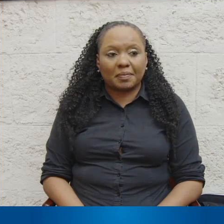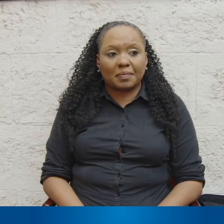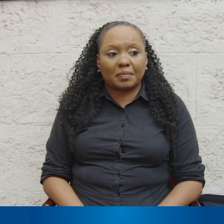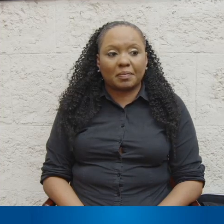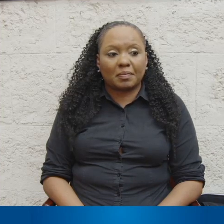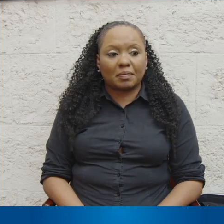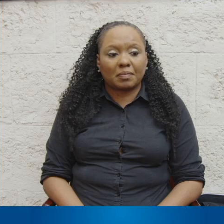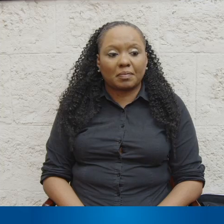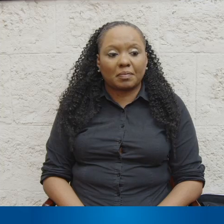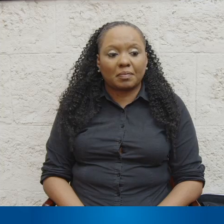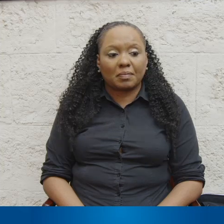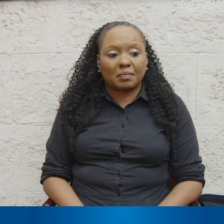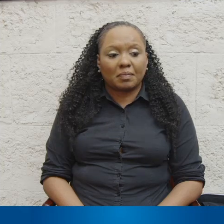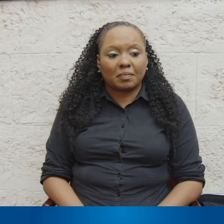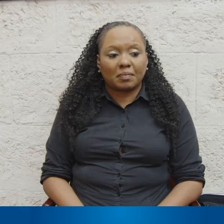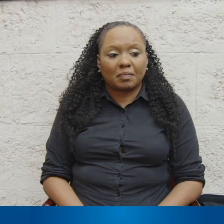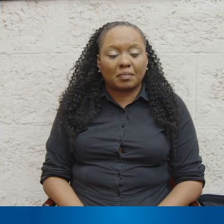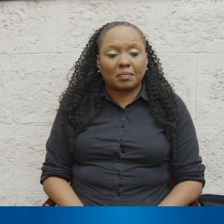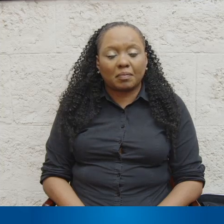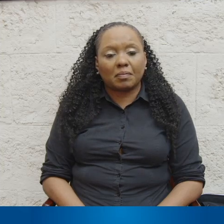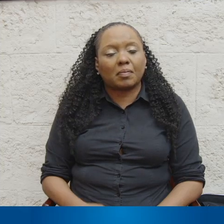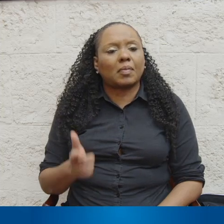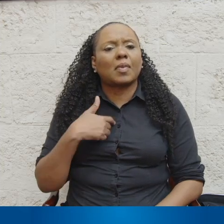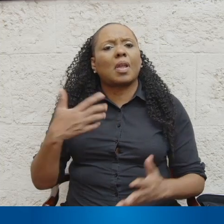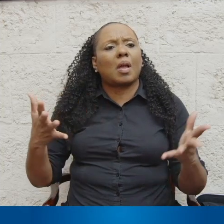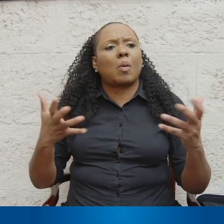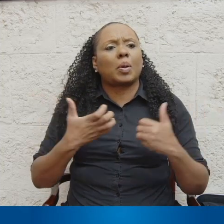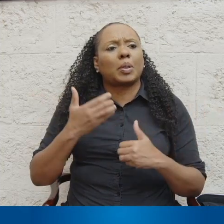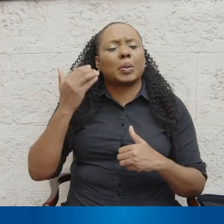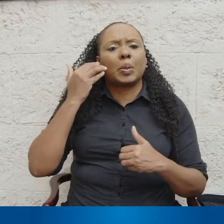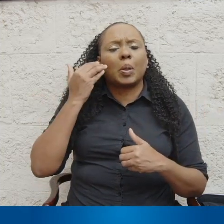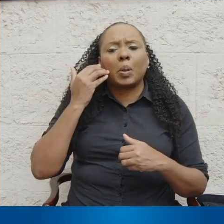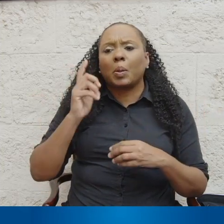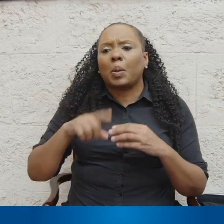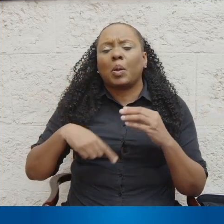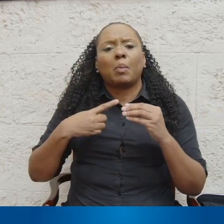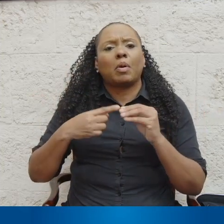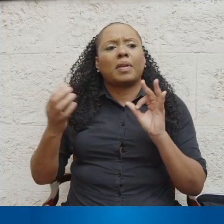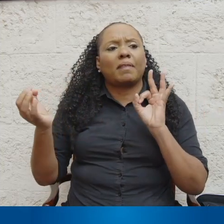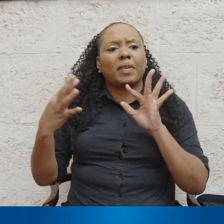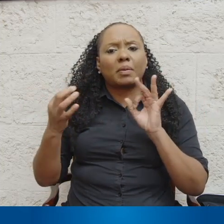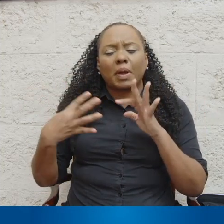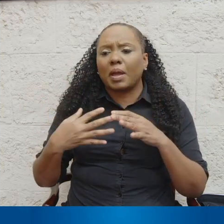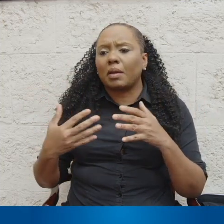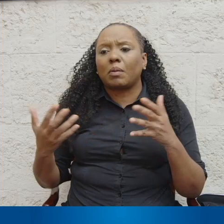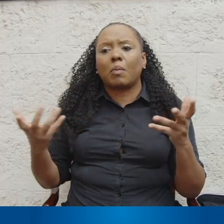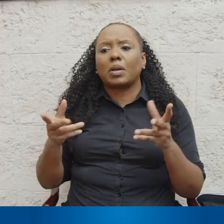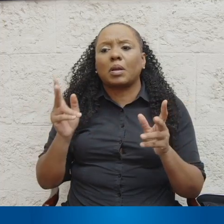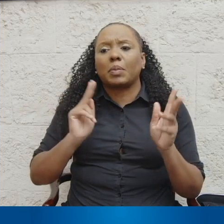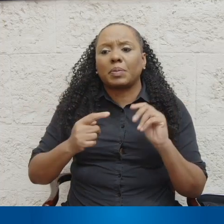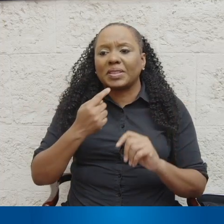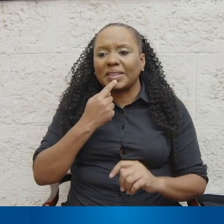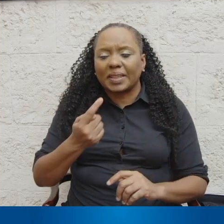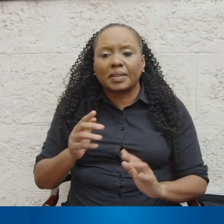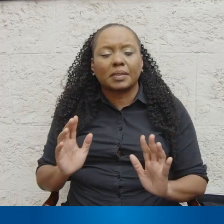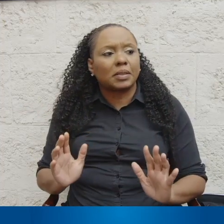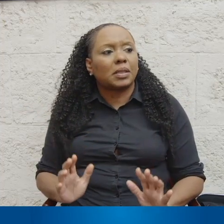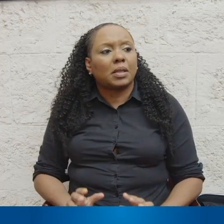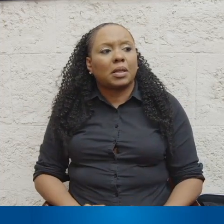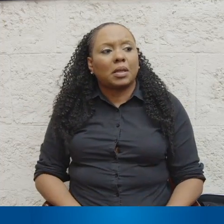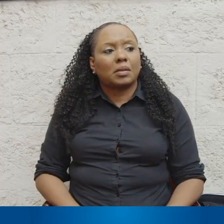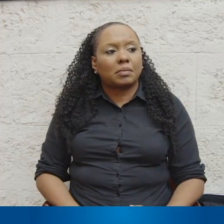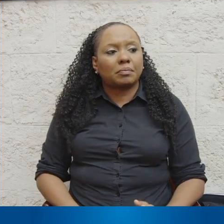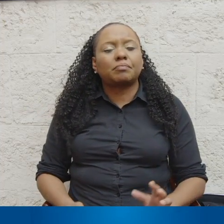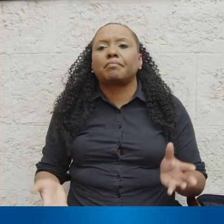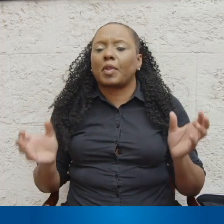a sense of what the feedback has been like within your consultations. Well, thank you for that. I think, to be honest, I think